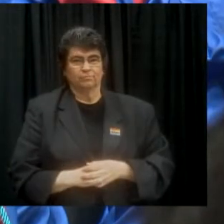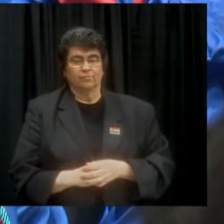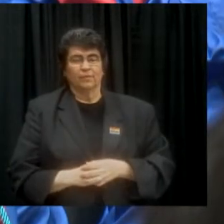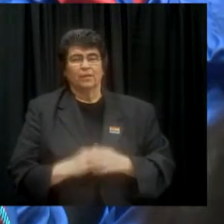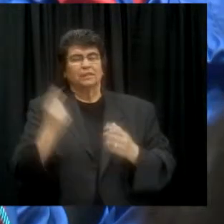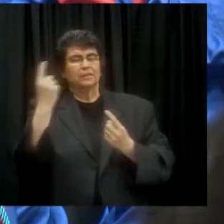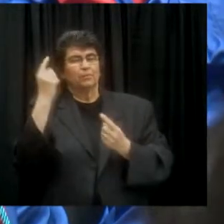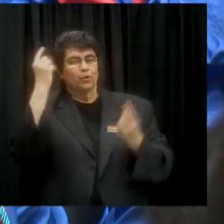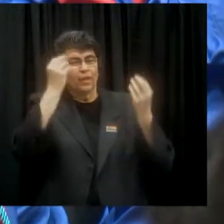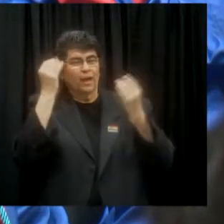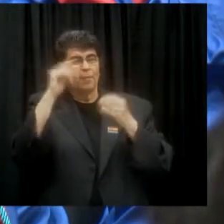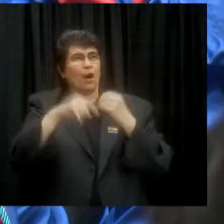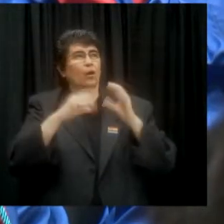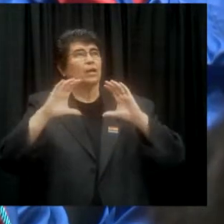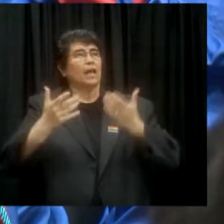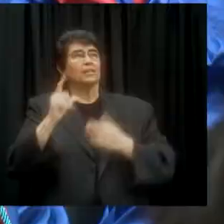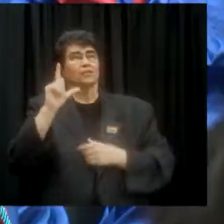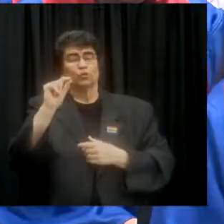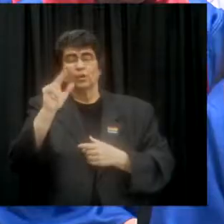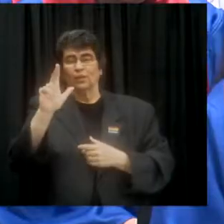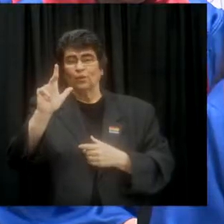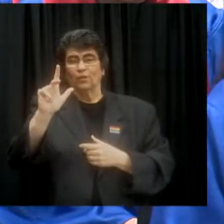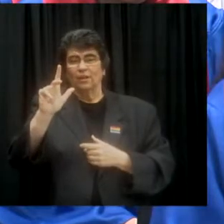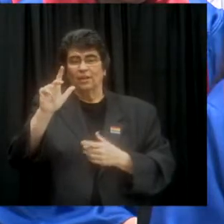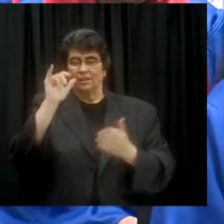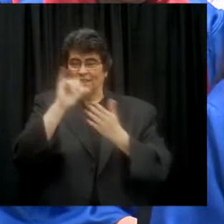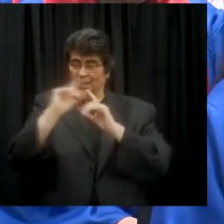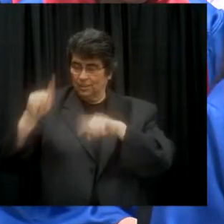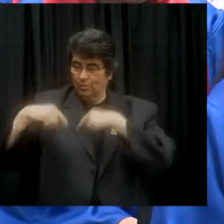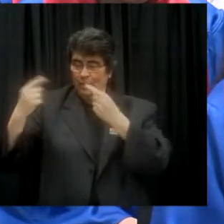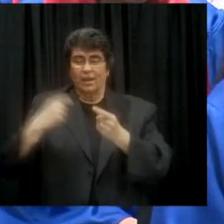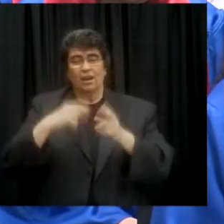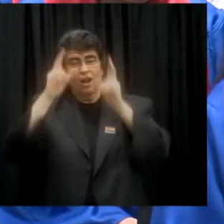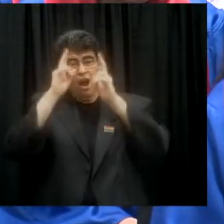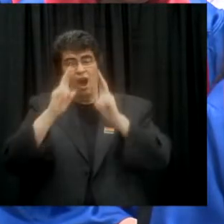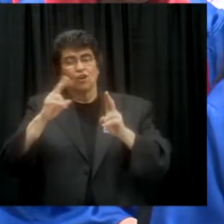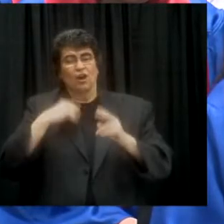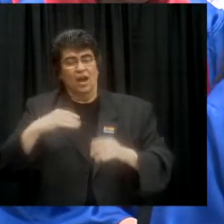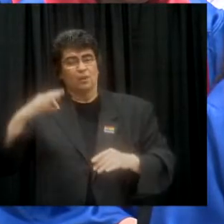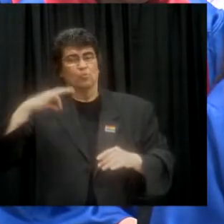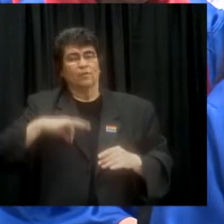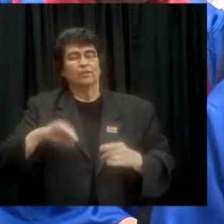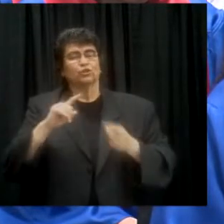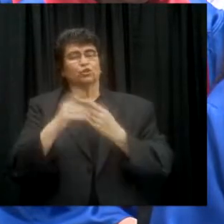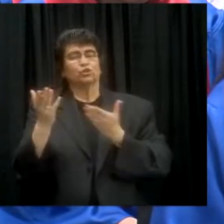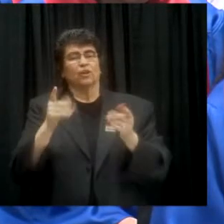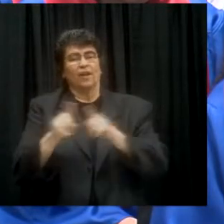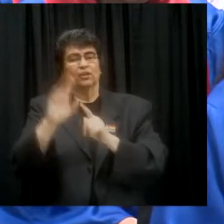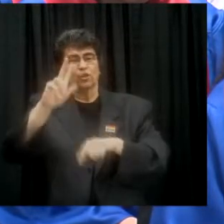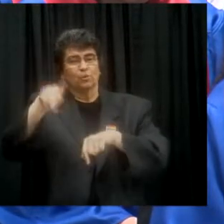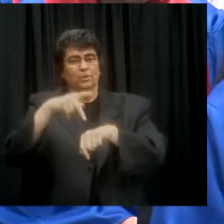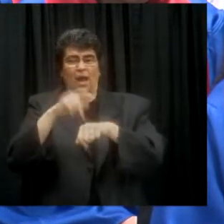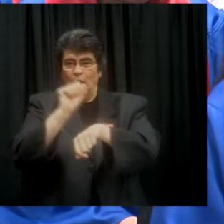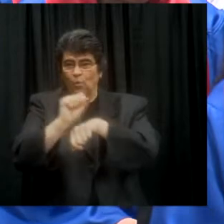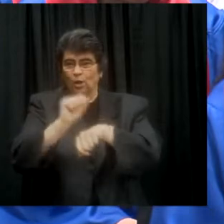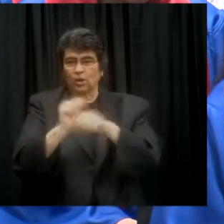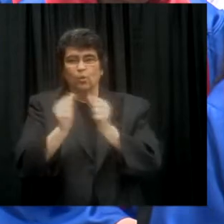something to think about, class of 2023, it has been an honor and a privilege to serve as your principal and work with you